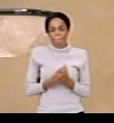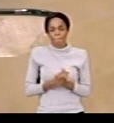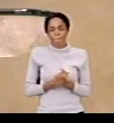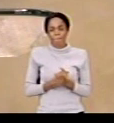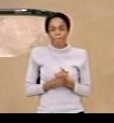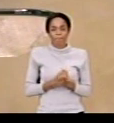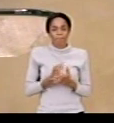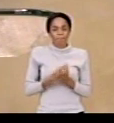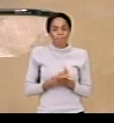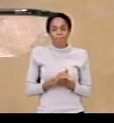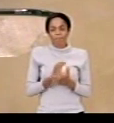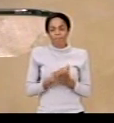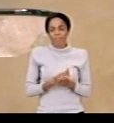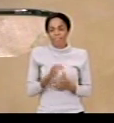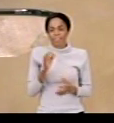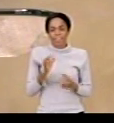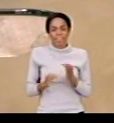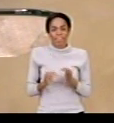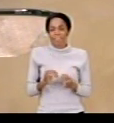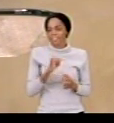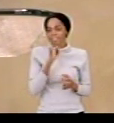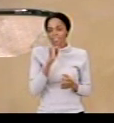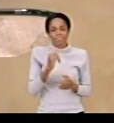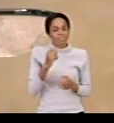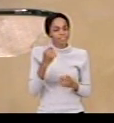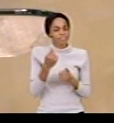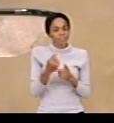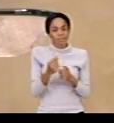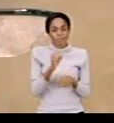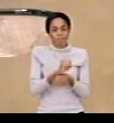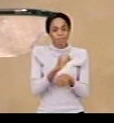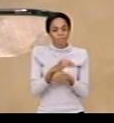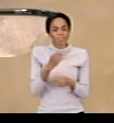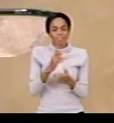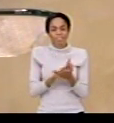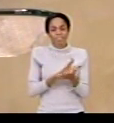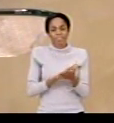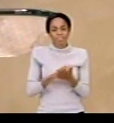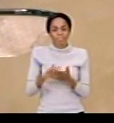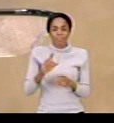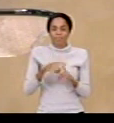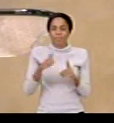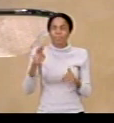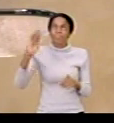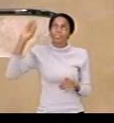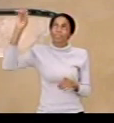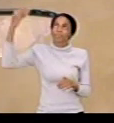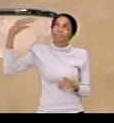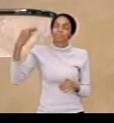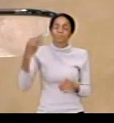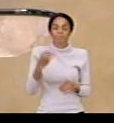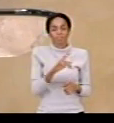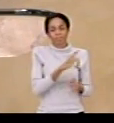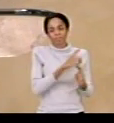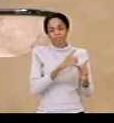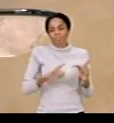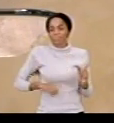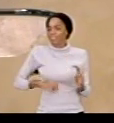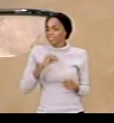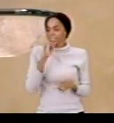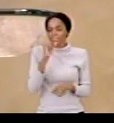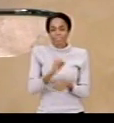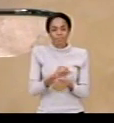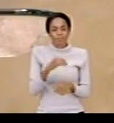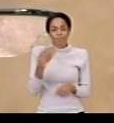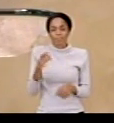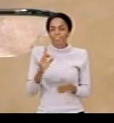him. It's not by works of righteousness, but by his grace alone. It's not by